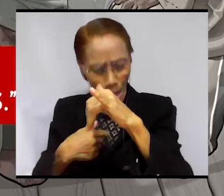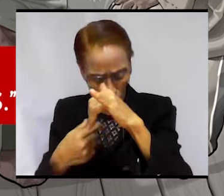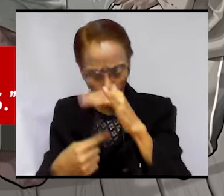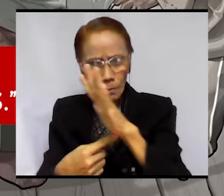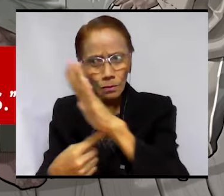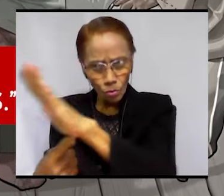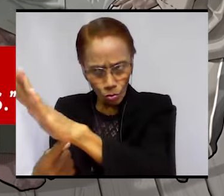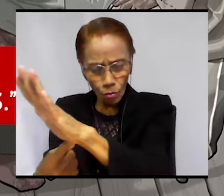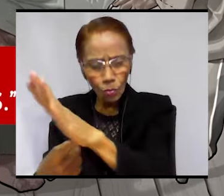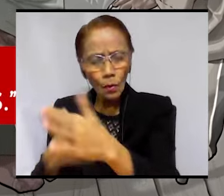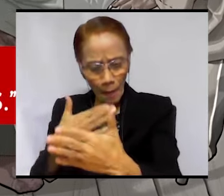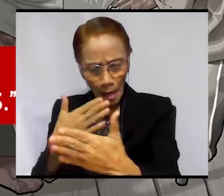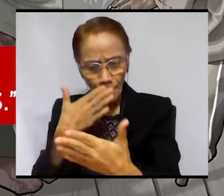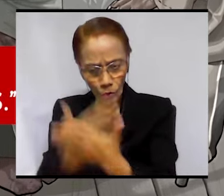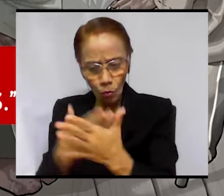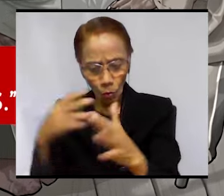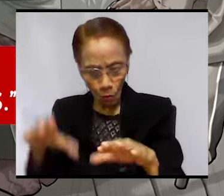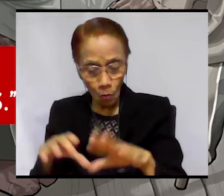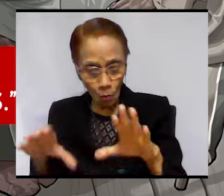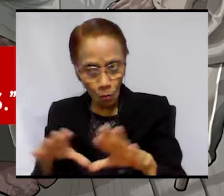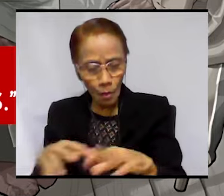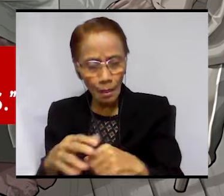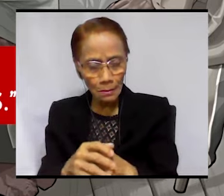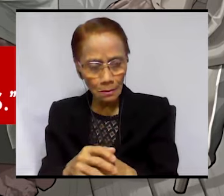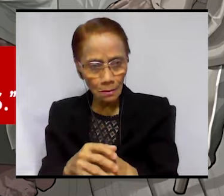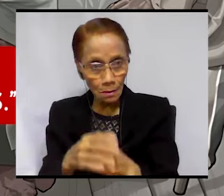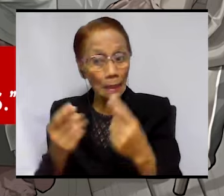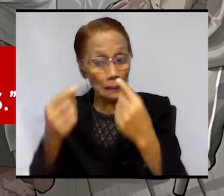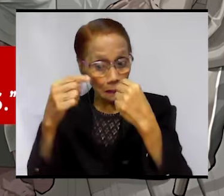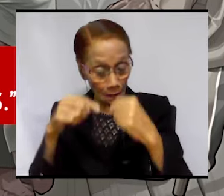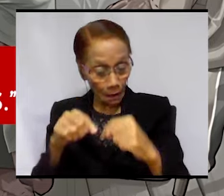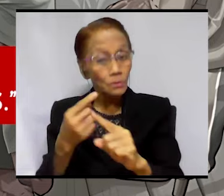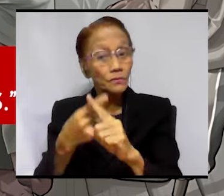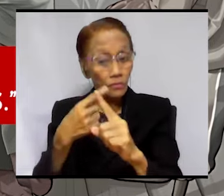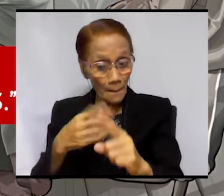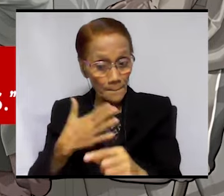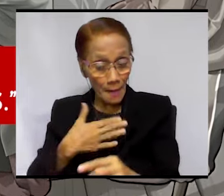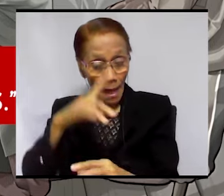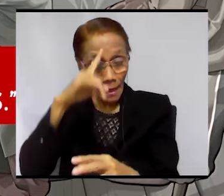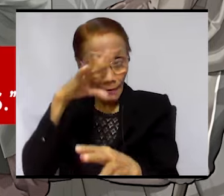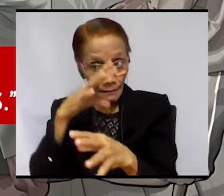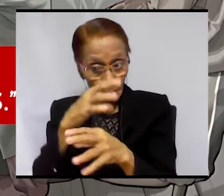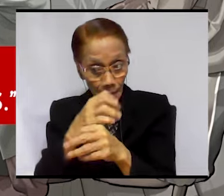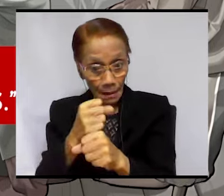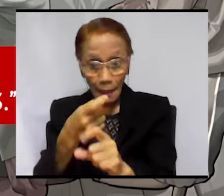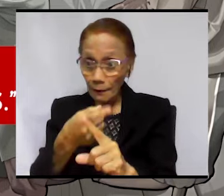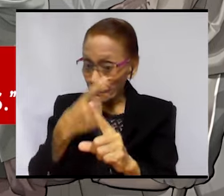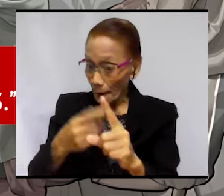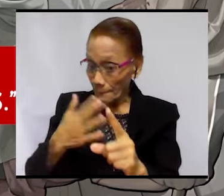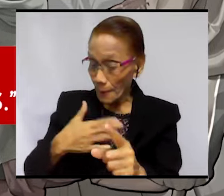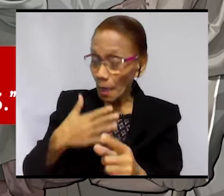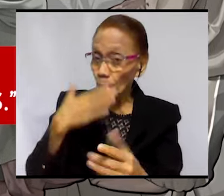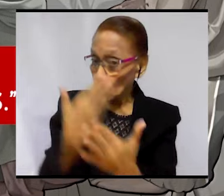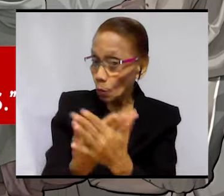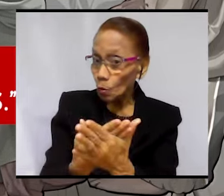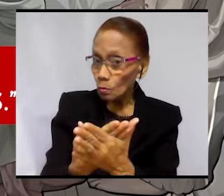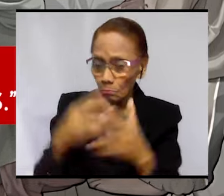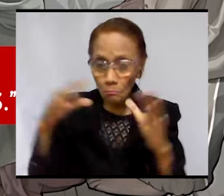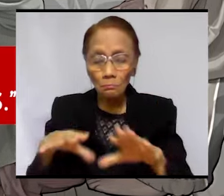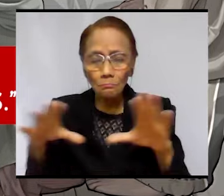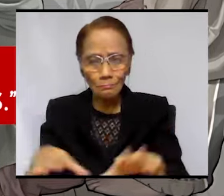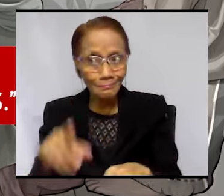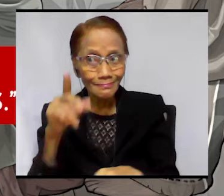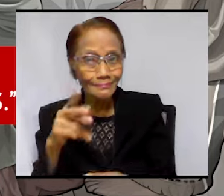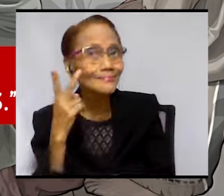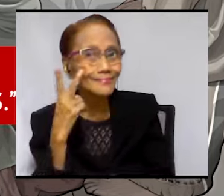good works that come from my faith. And from my good works, you will see what type